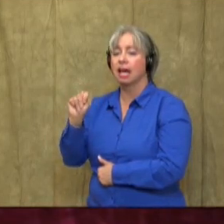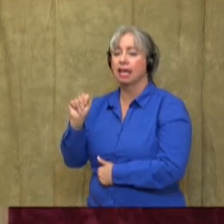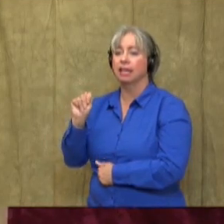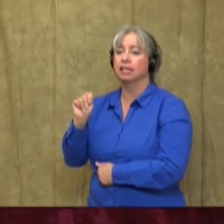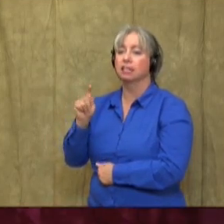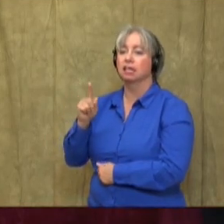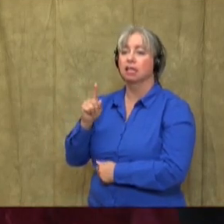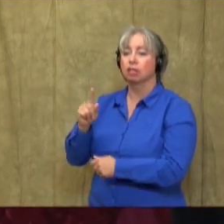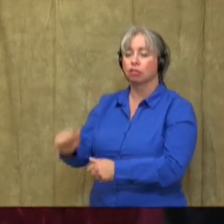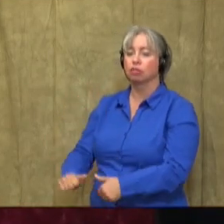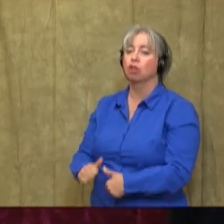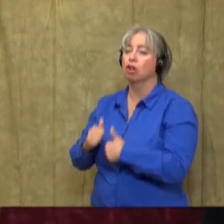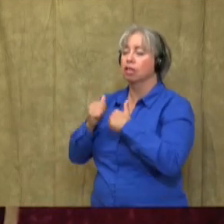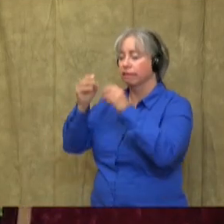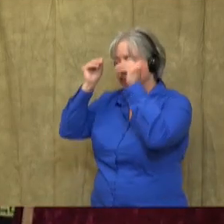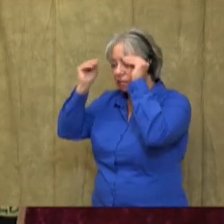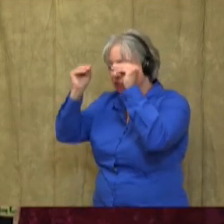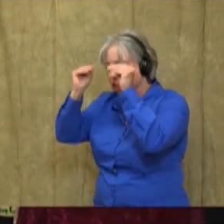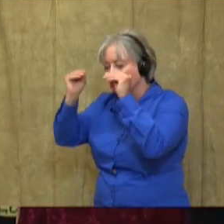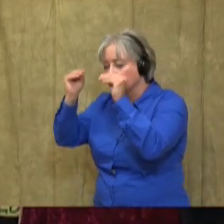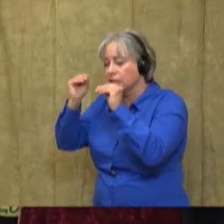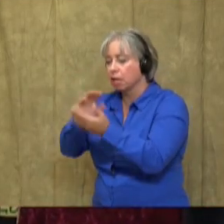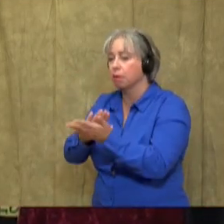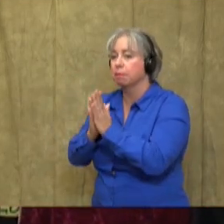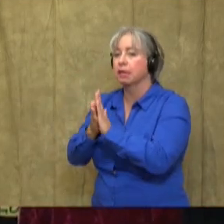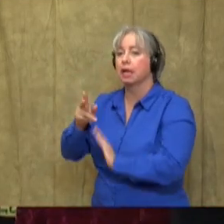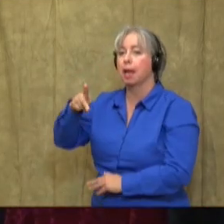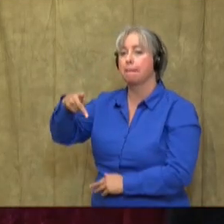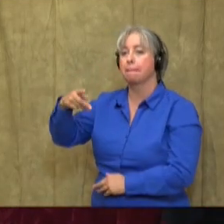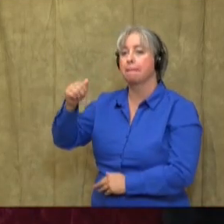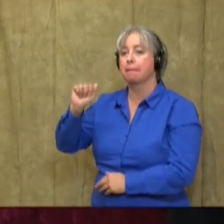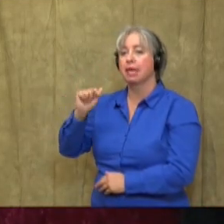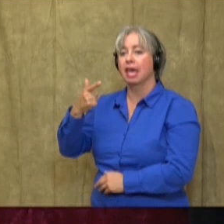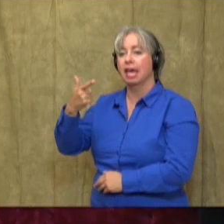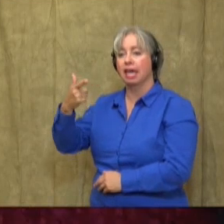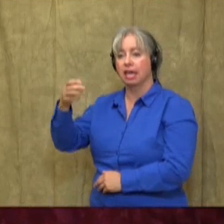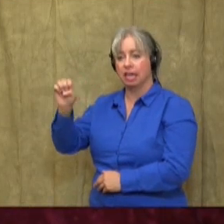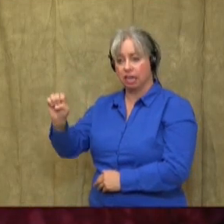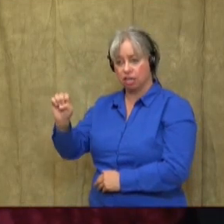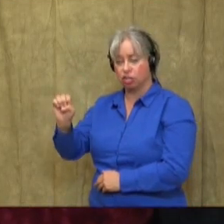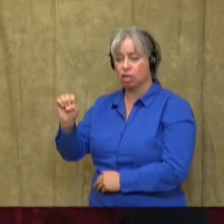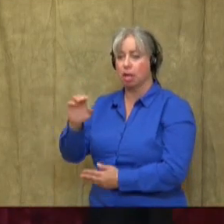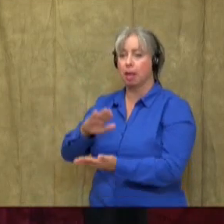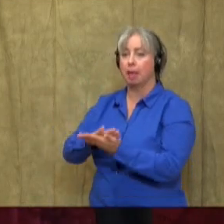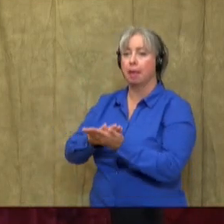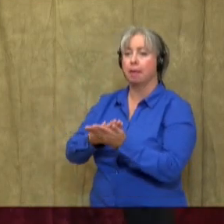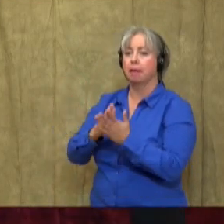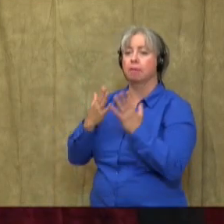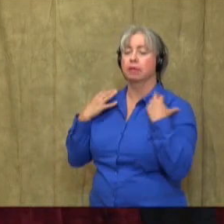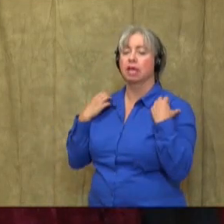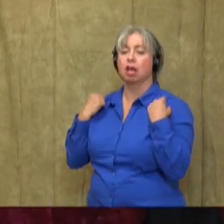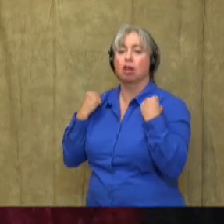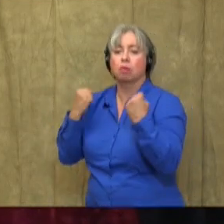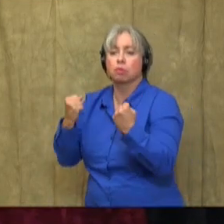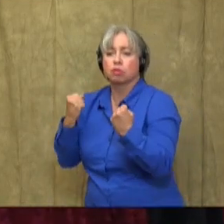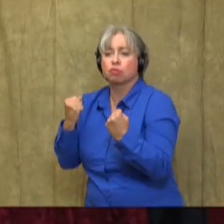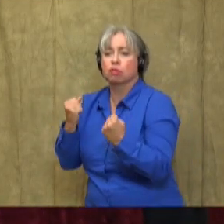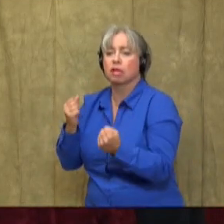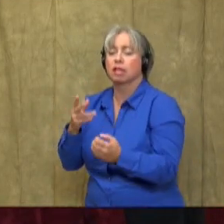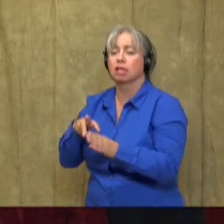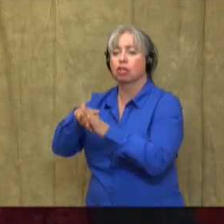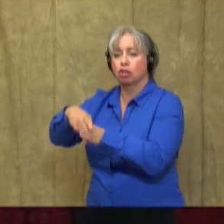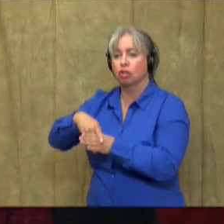7 years old, you started your training to become a knight. You spent your time becoming strong, learning how to ride,